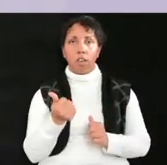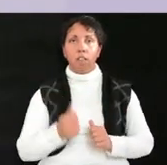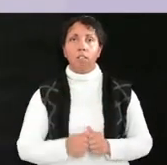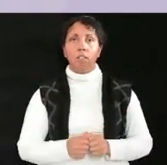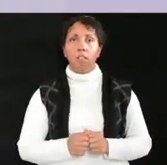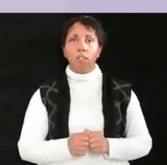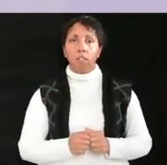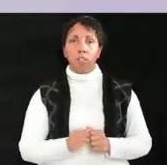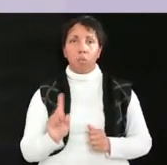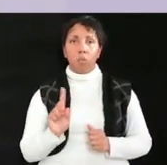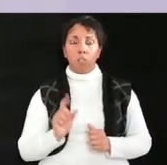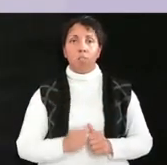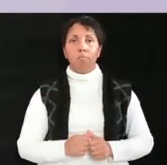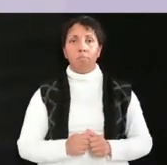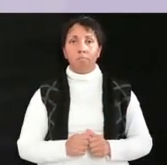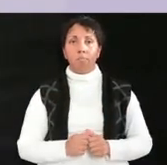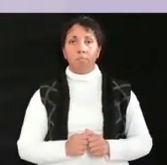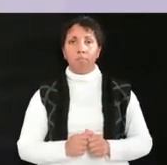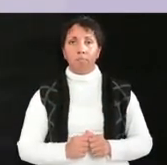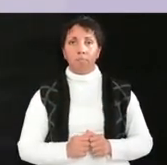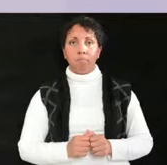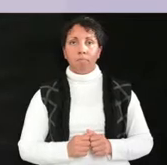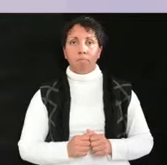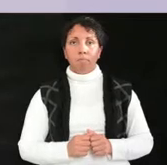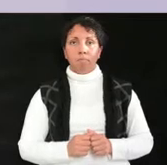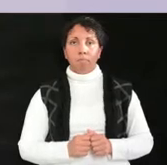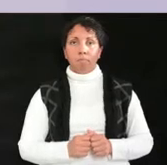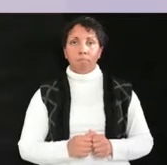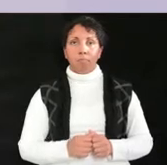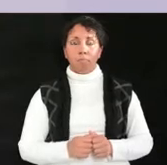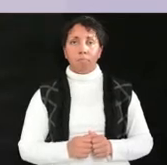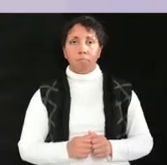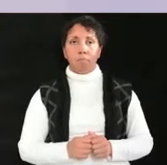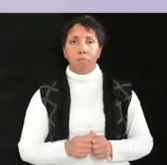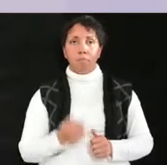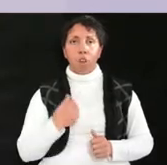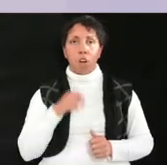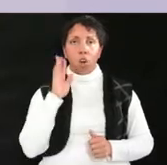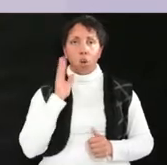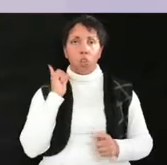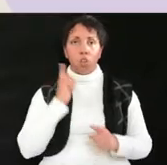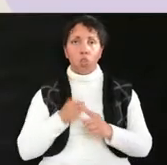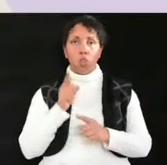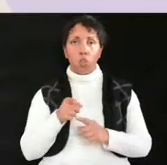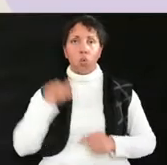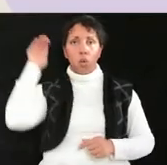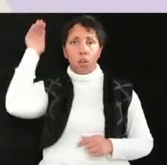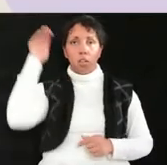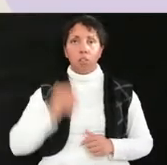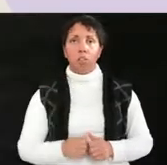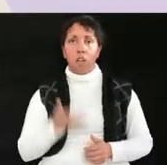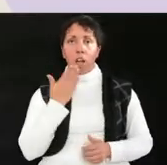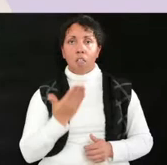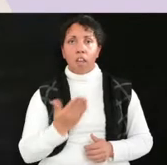to help sort out your problem. I will always tell you and your carers what's happening. That's